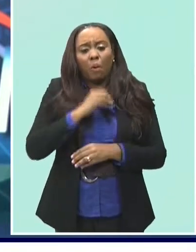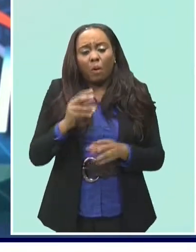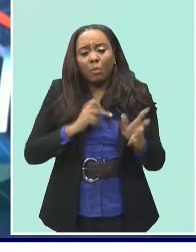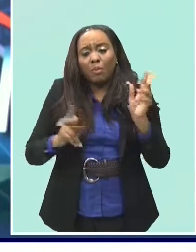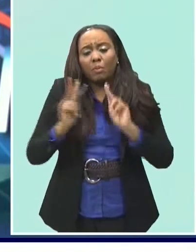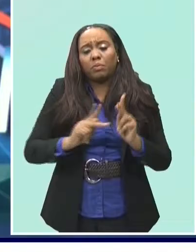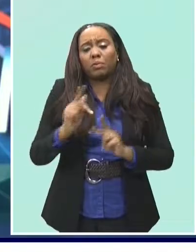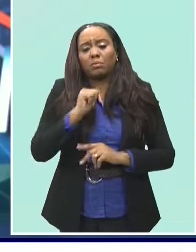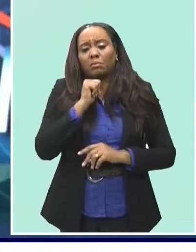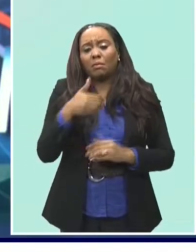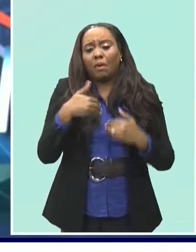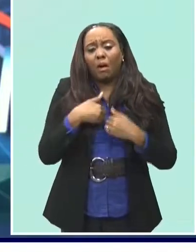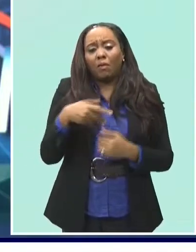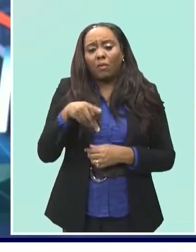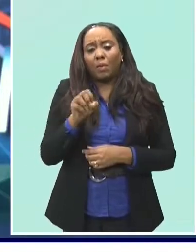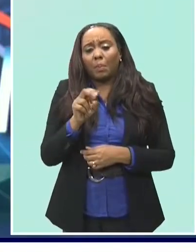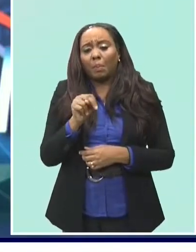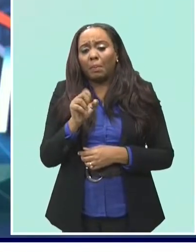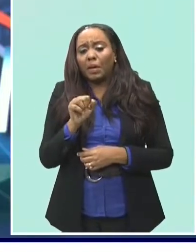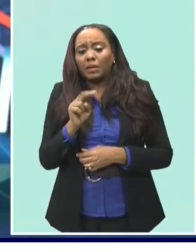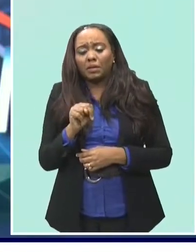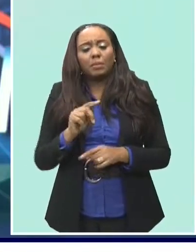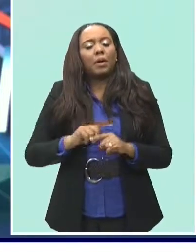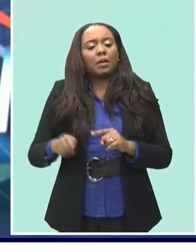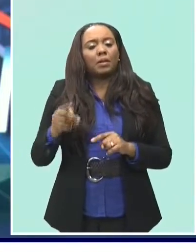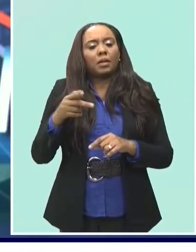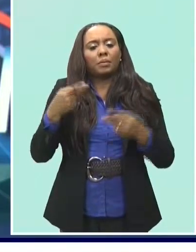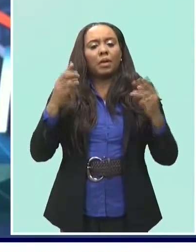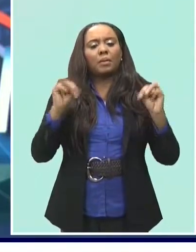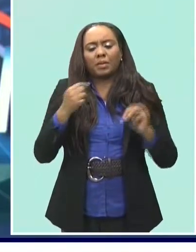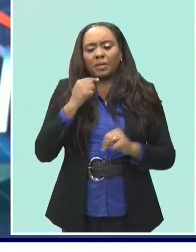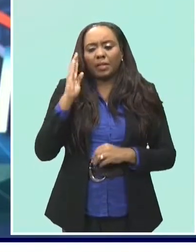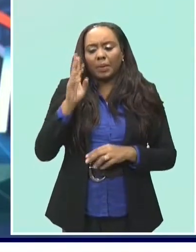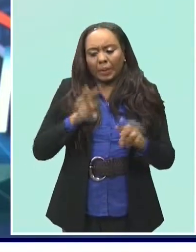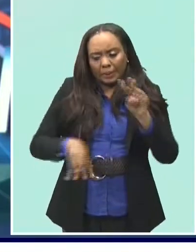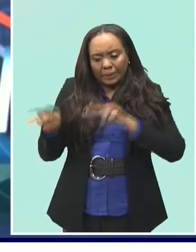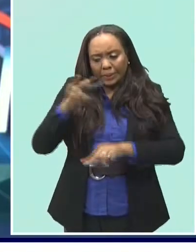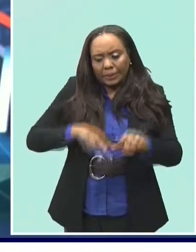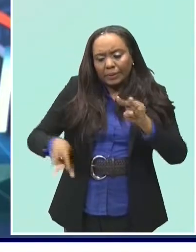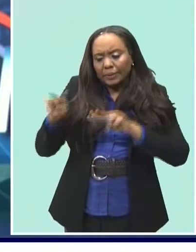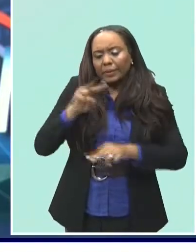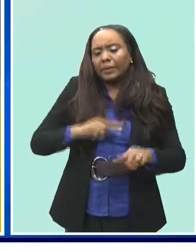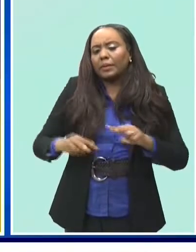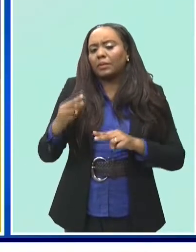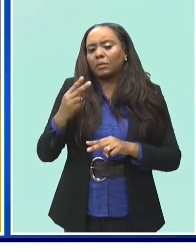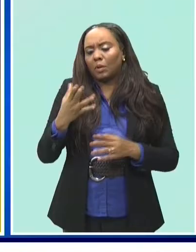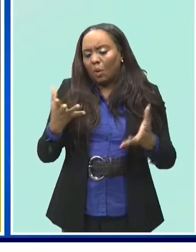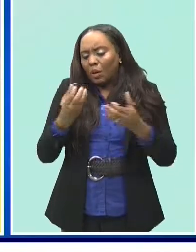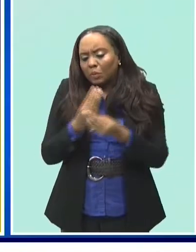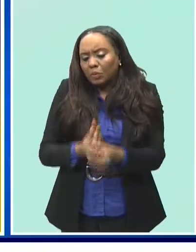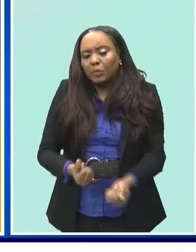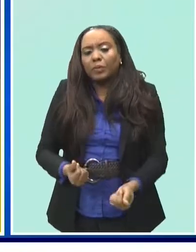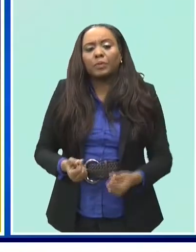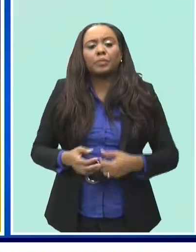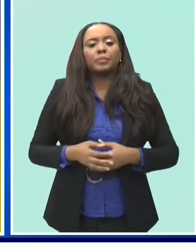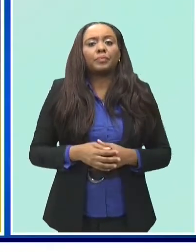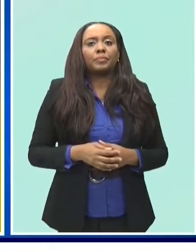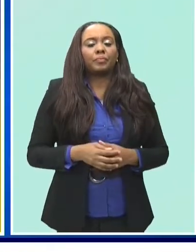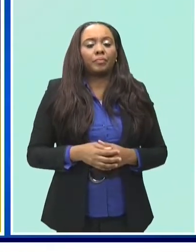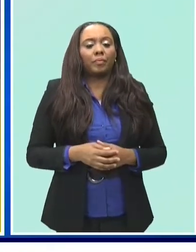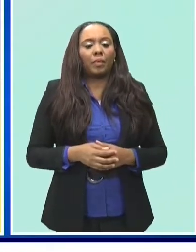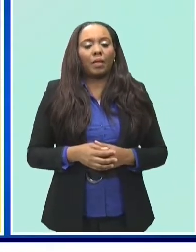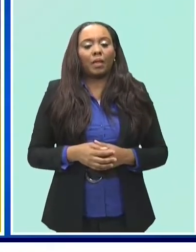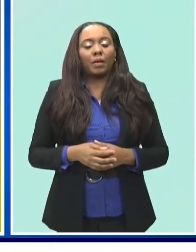the situation in the coming weeks to ensure a smooth reinstatement. Following discussions with the Minister of Finance, Economic Affairs